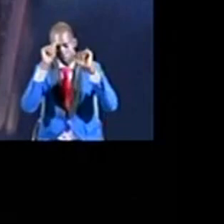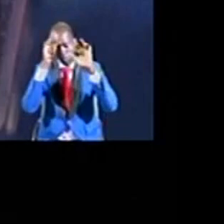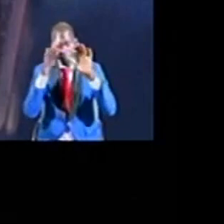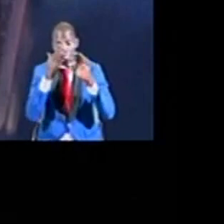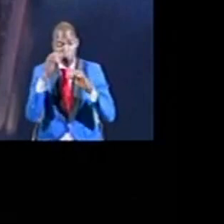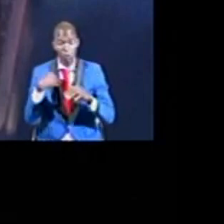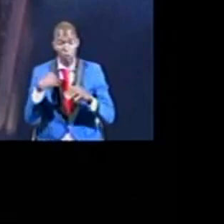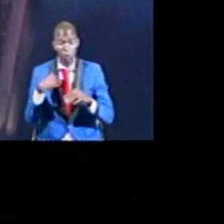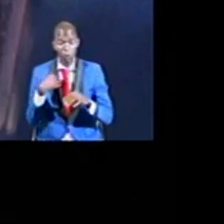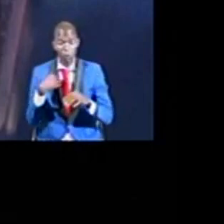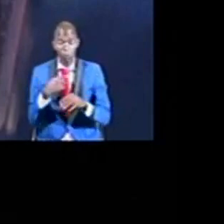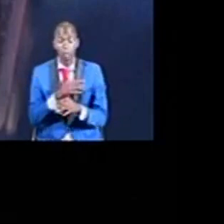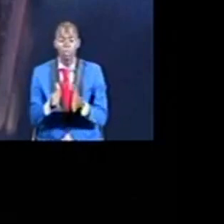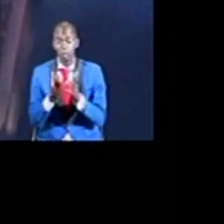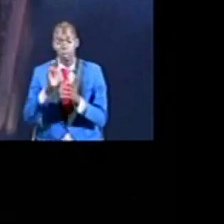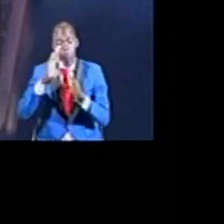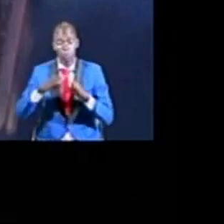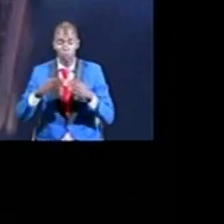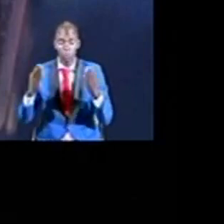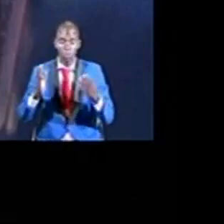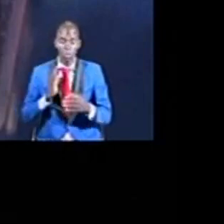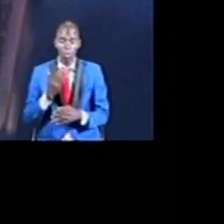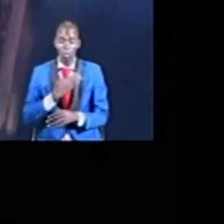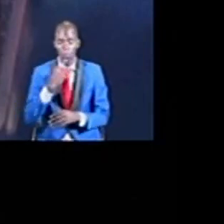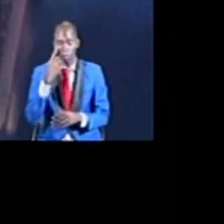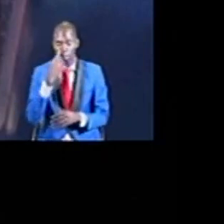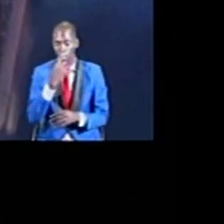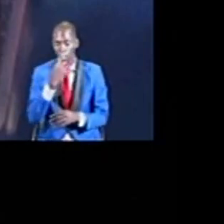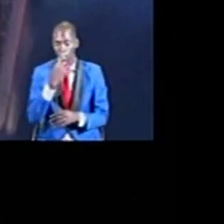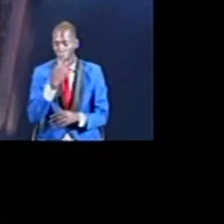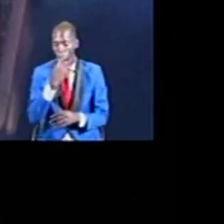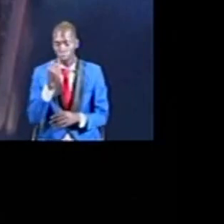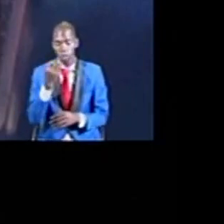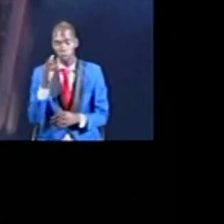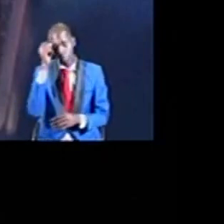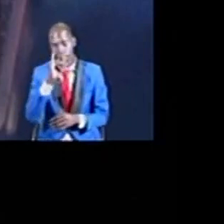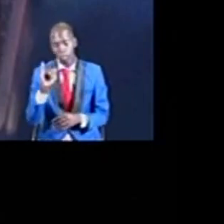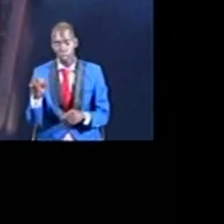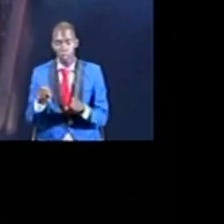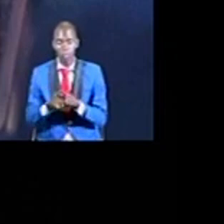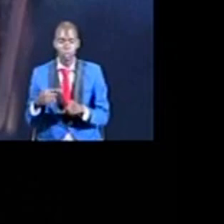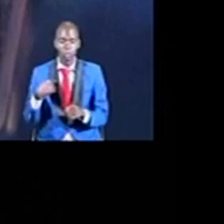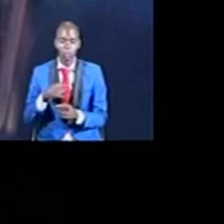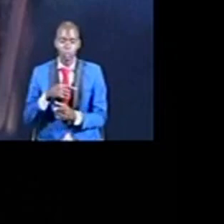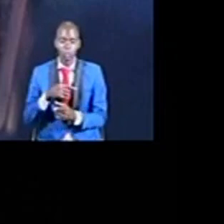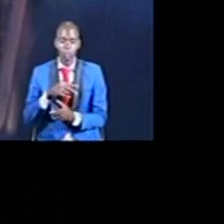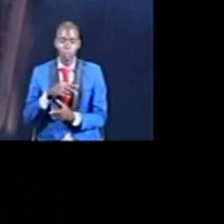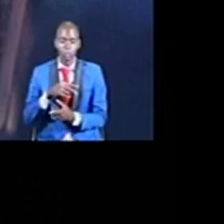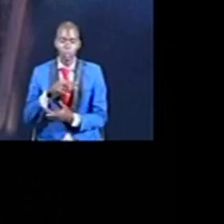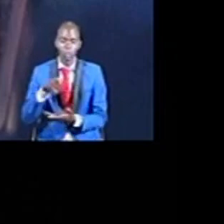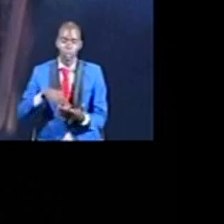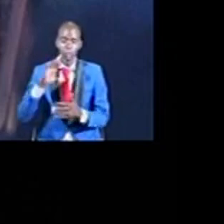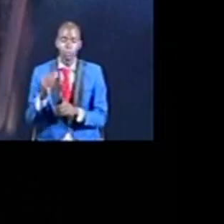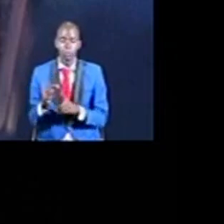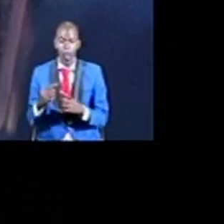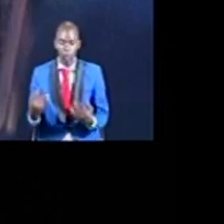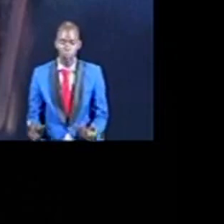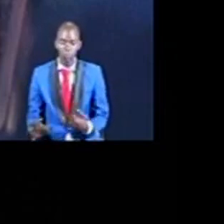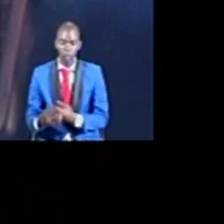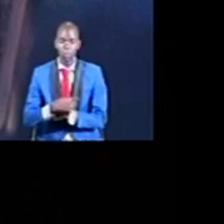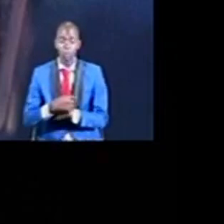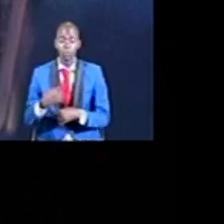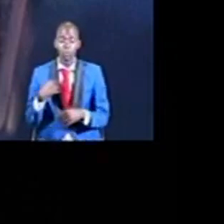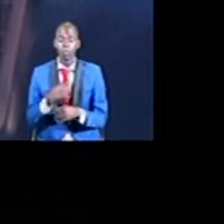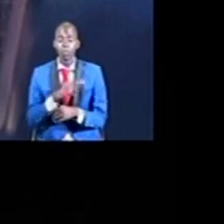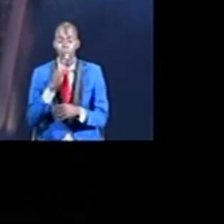will open our eyes of understanding as we read your word today. We're